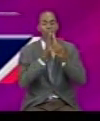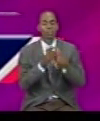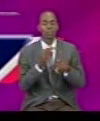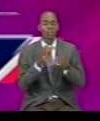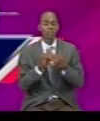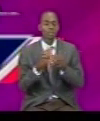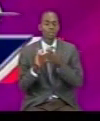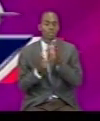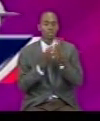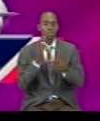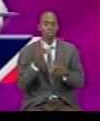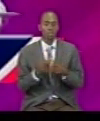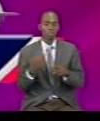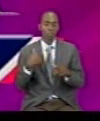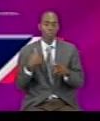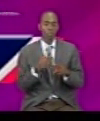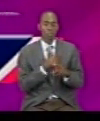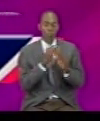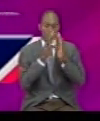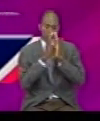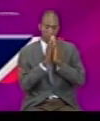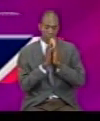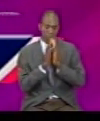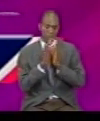name we pray.